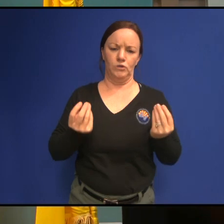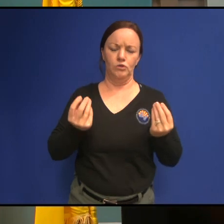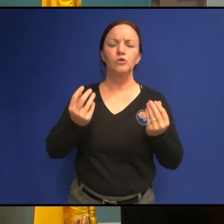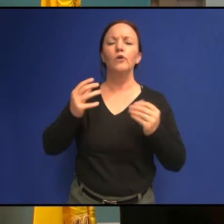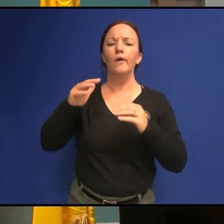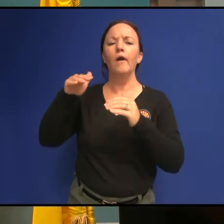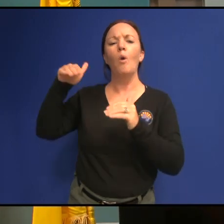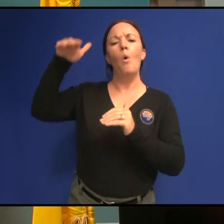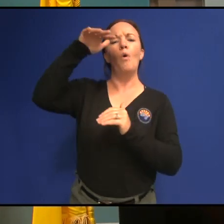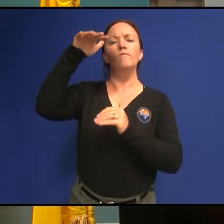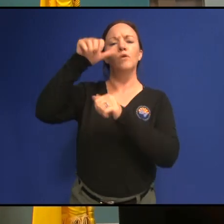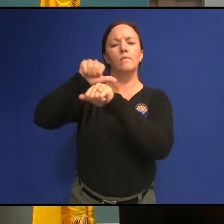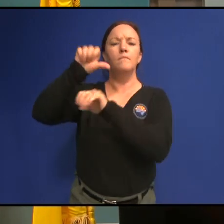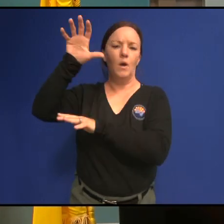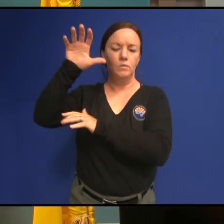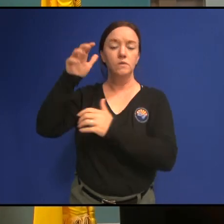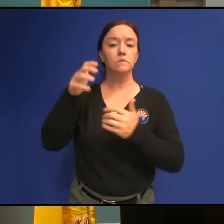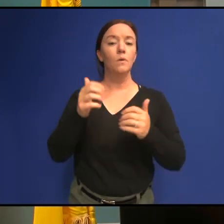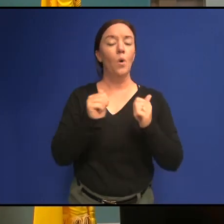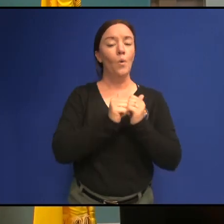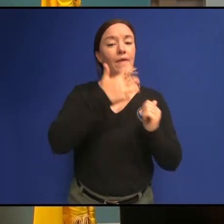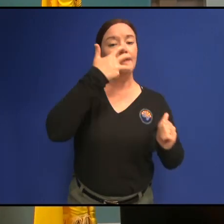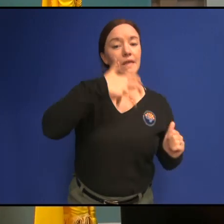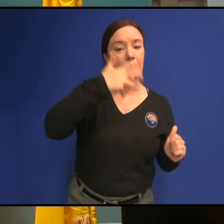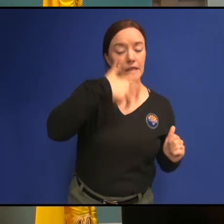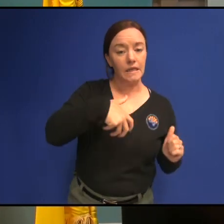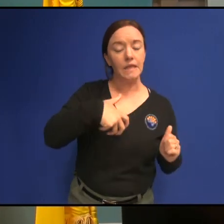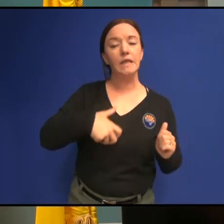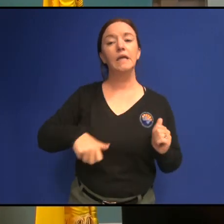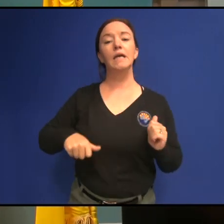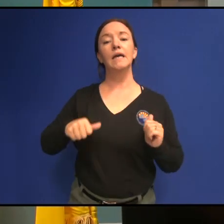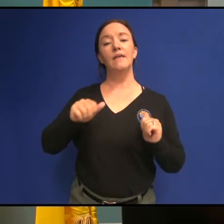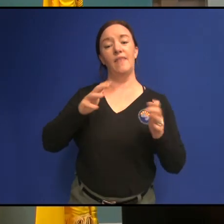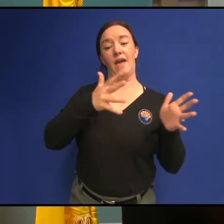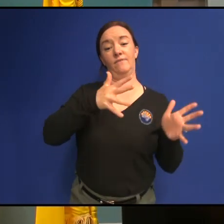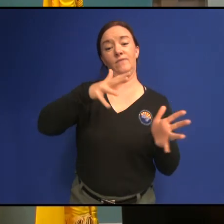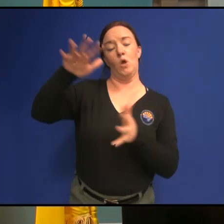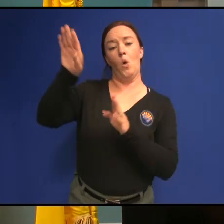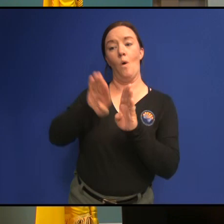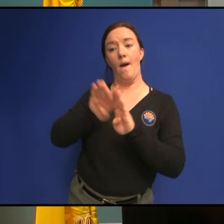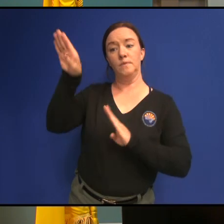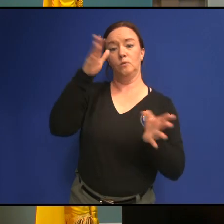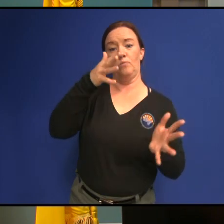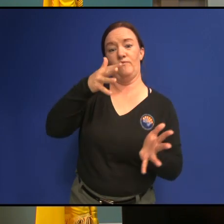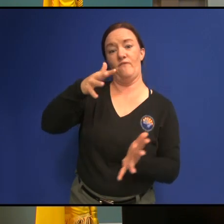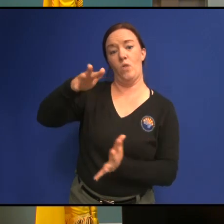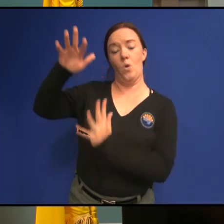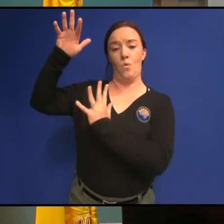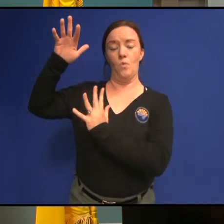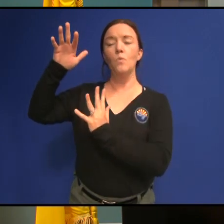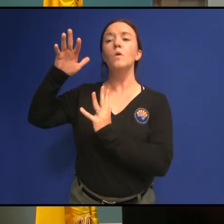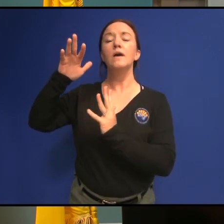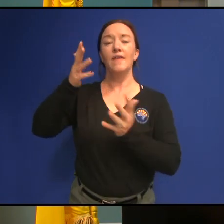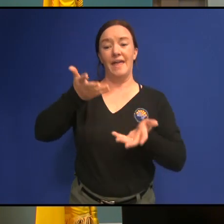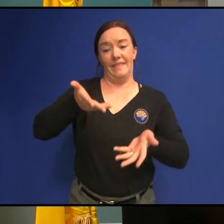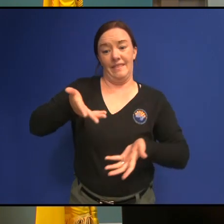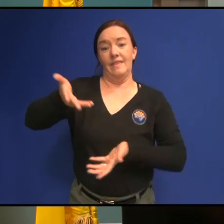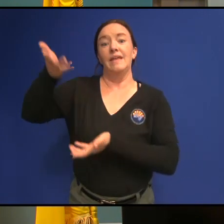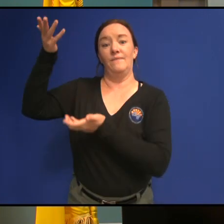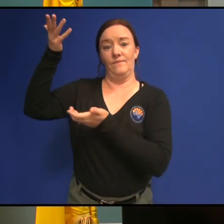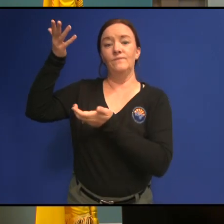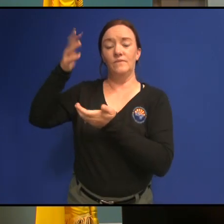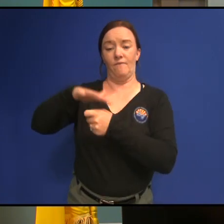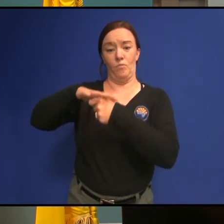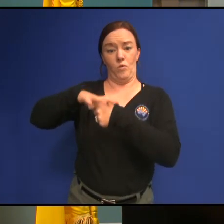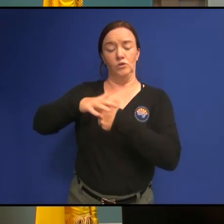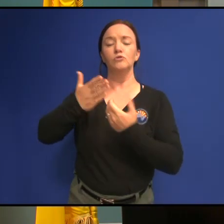what that means is with the heating, the upslope flow, that lift will create some clouds, and maybe we will see an isolated shower or